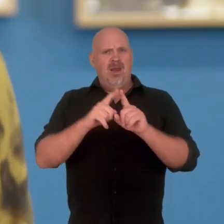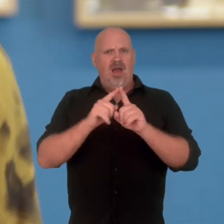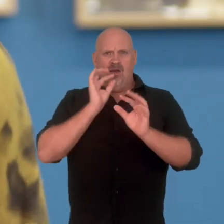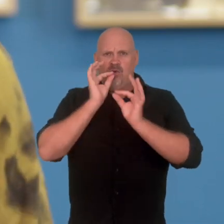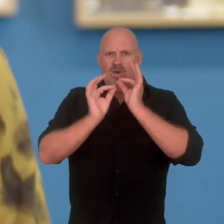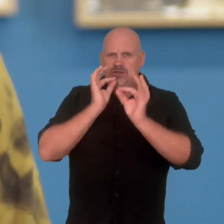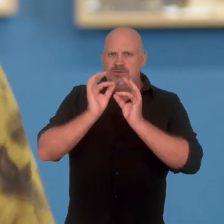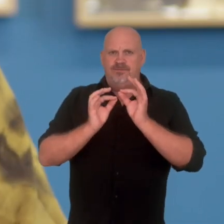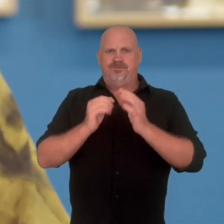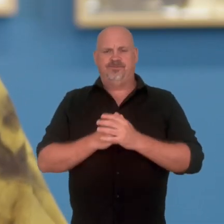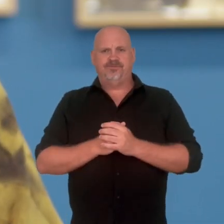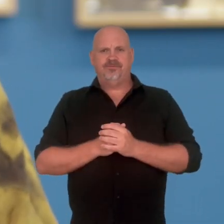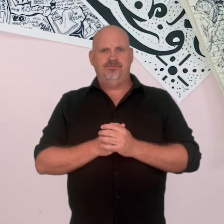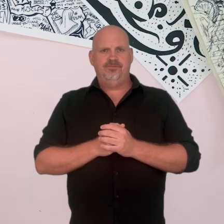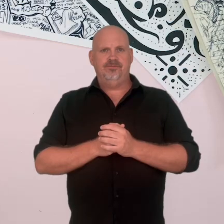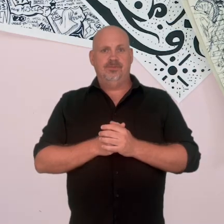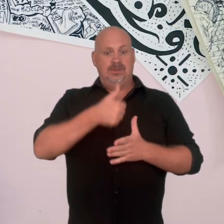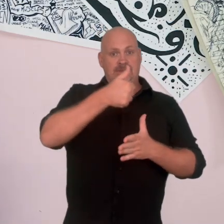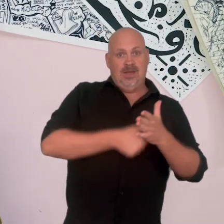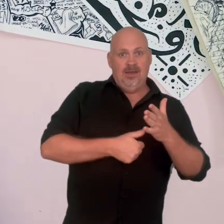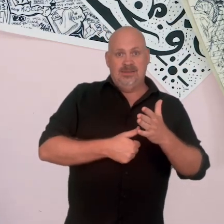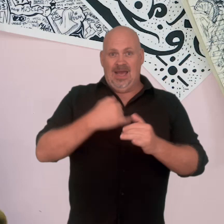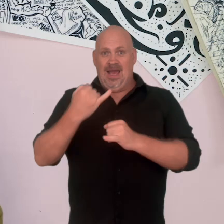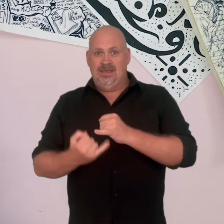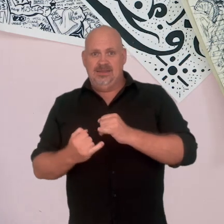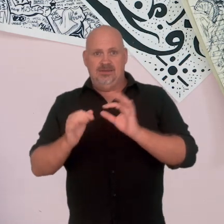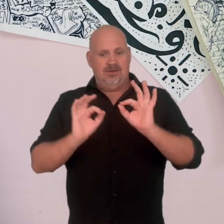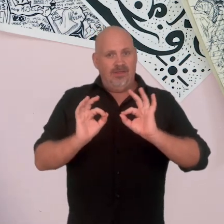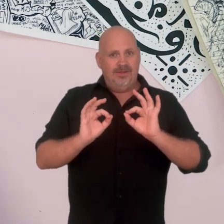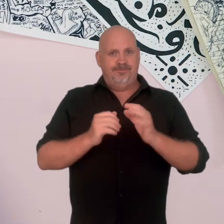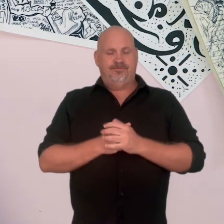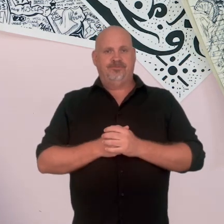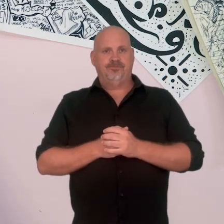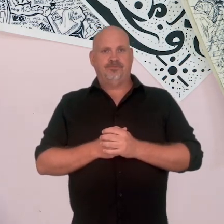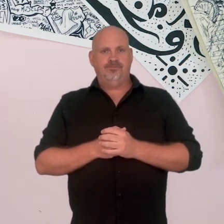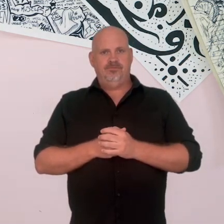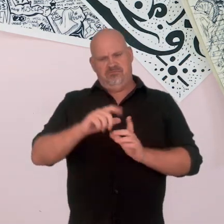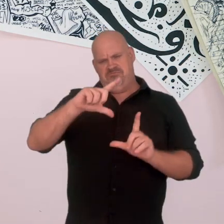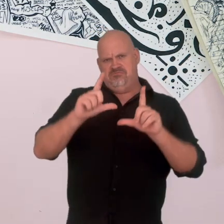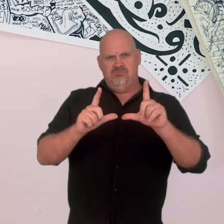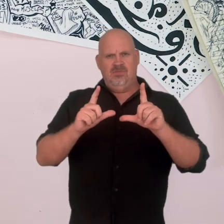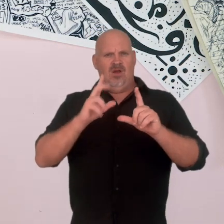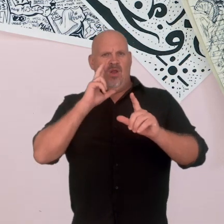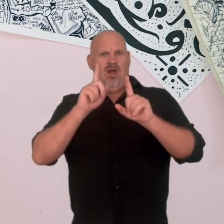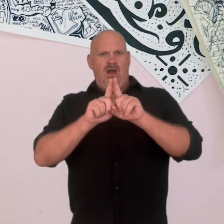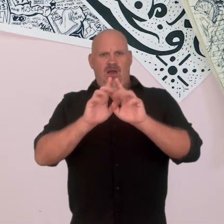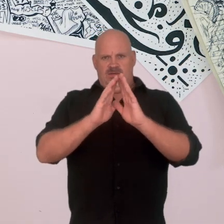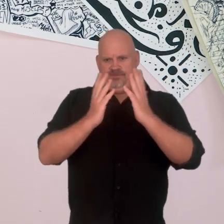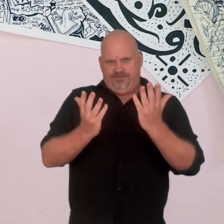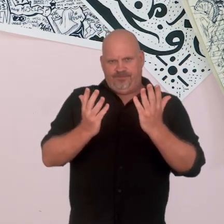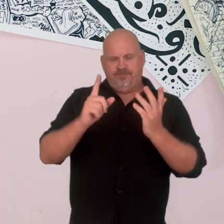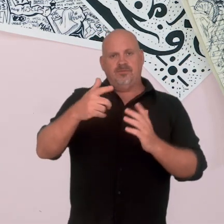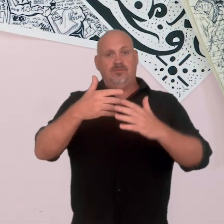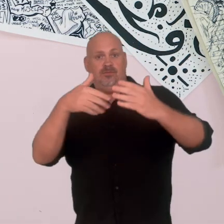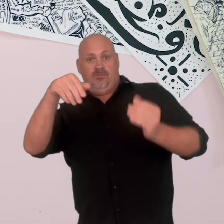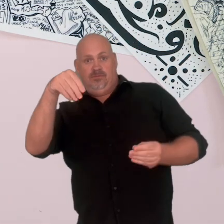a beginning and an end? If you have it this way, it's more symmetrical. But if you turn it this way,